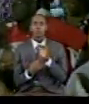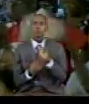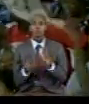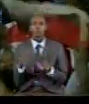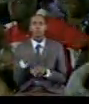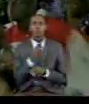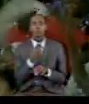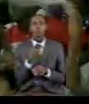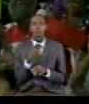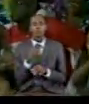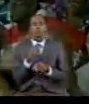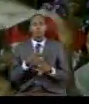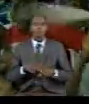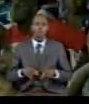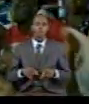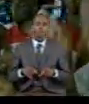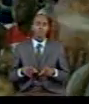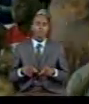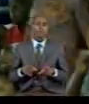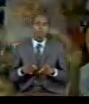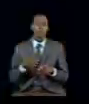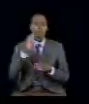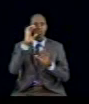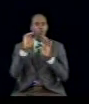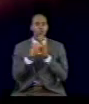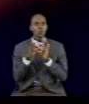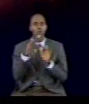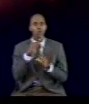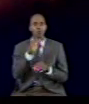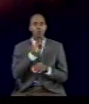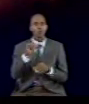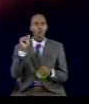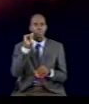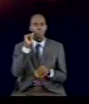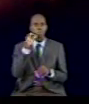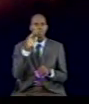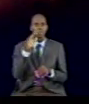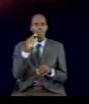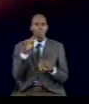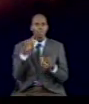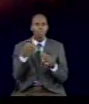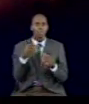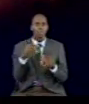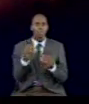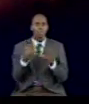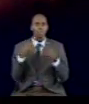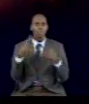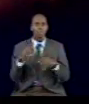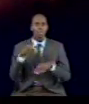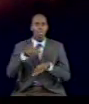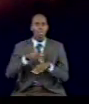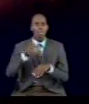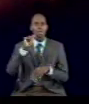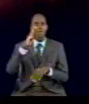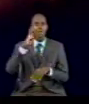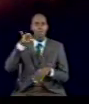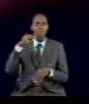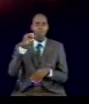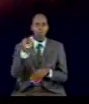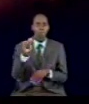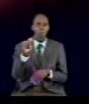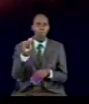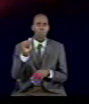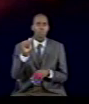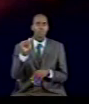a lady. We're told this happened in the Federal Capital Territory. She was with them at the